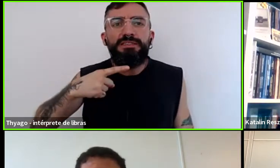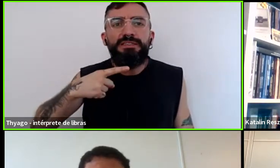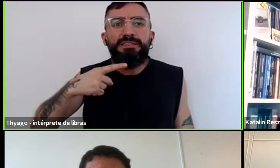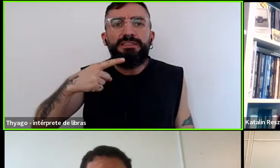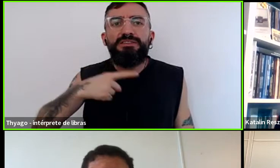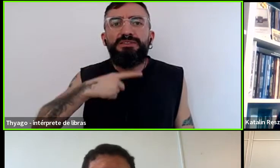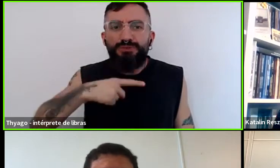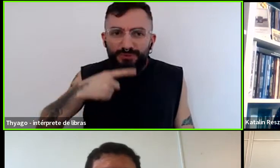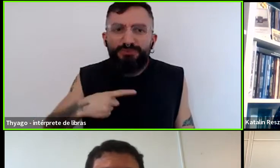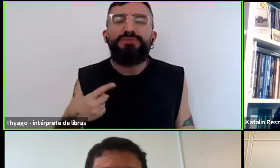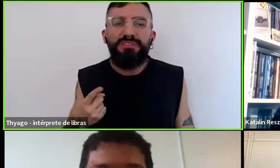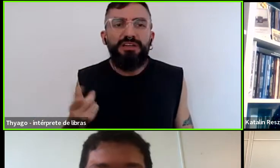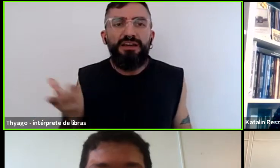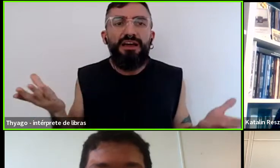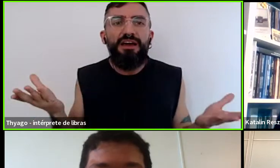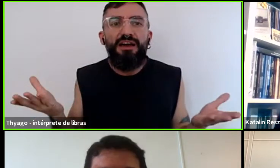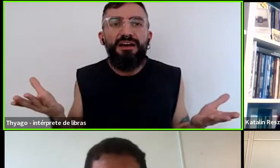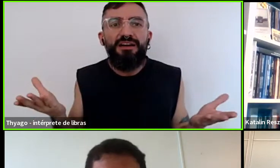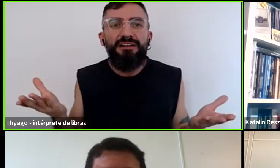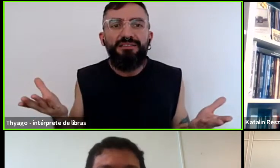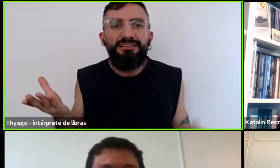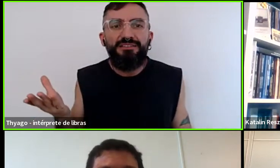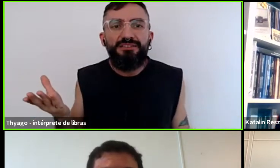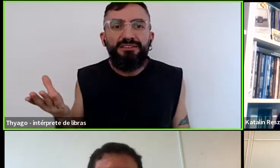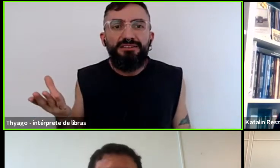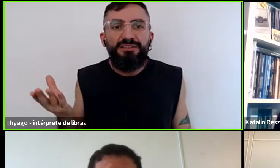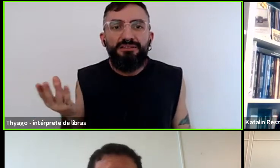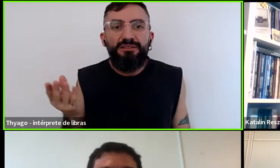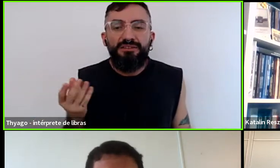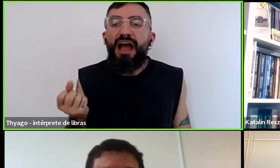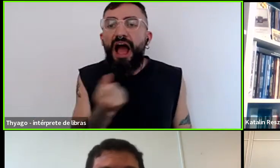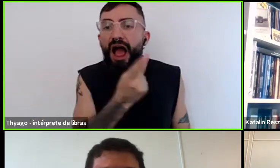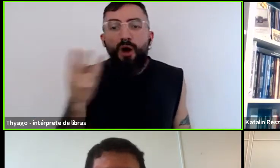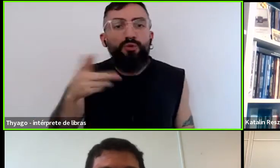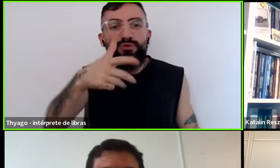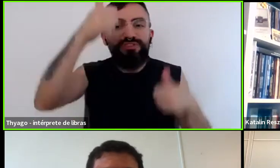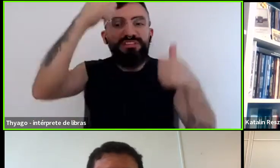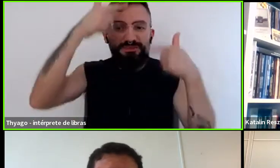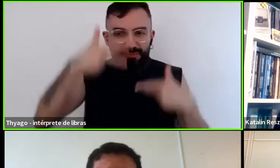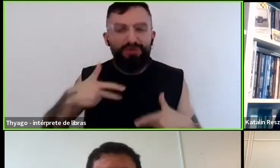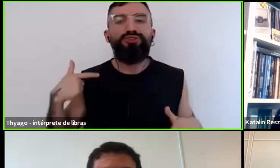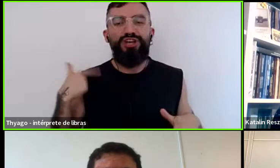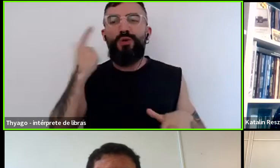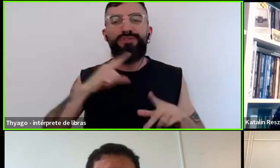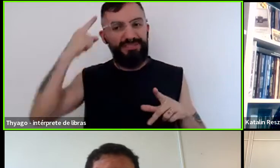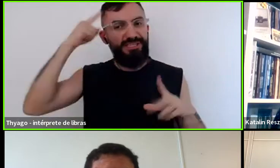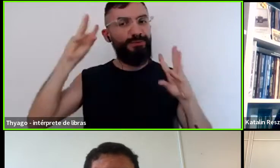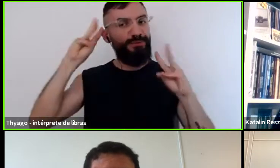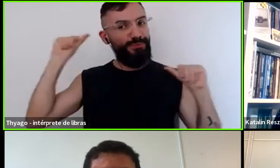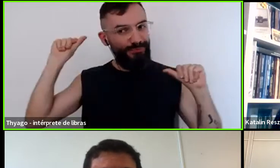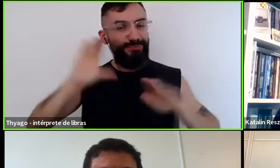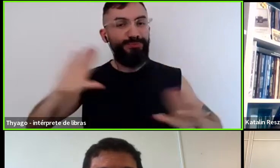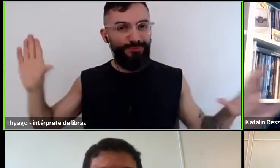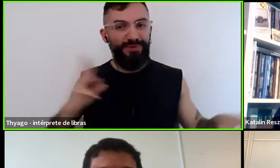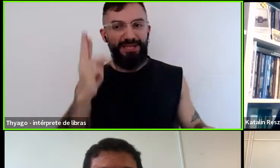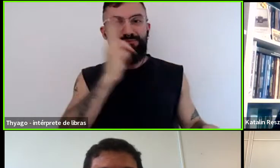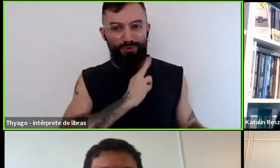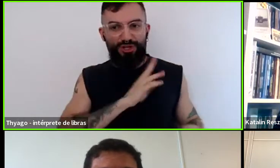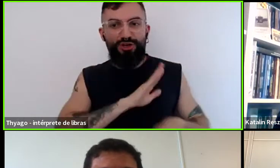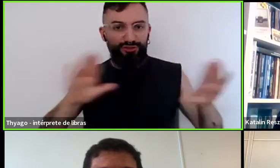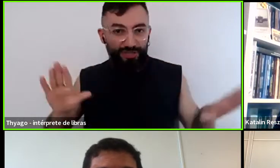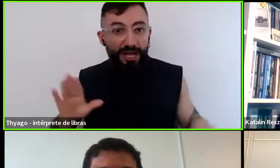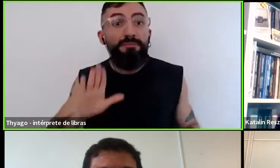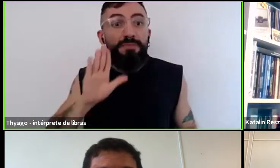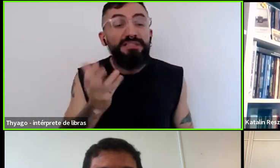luckily you answered some of them at least. So now I know that you are planning with